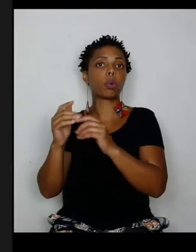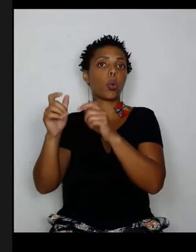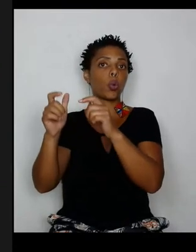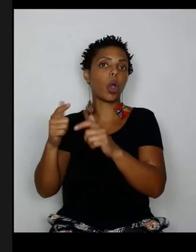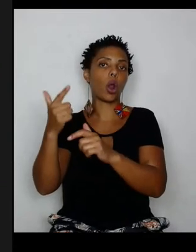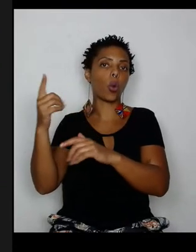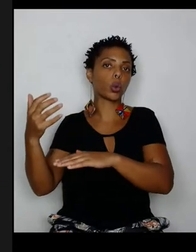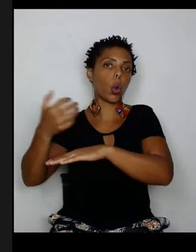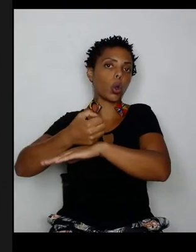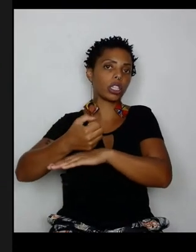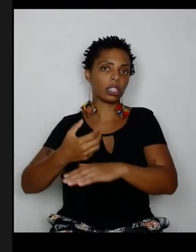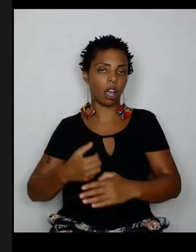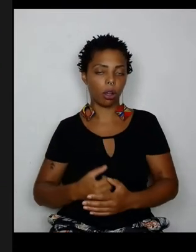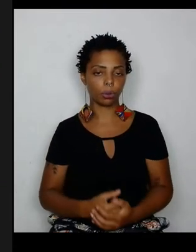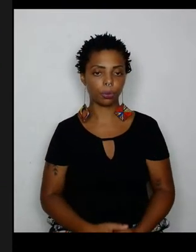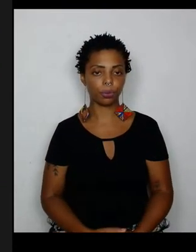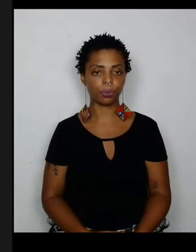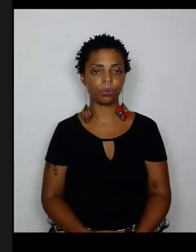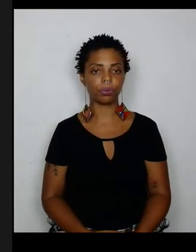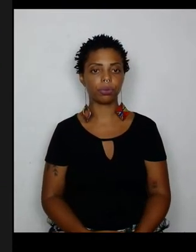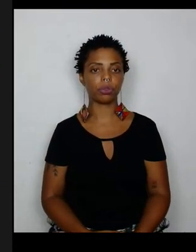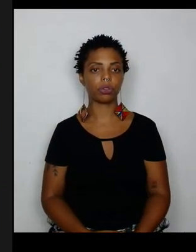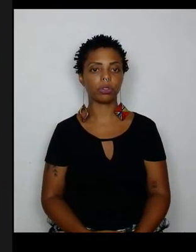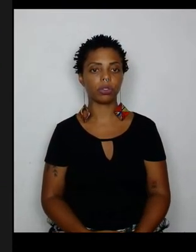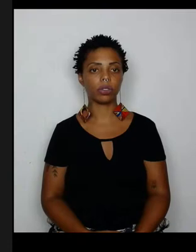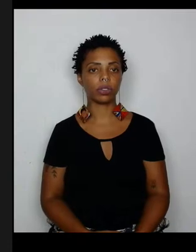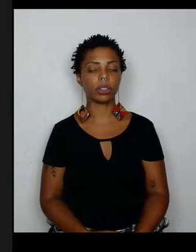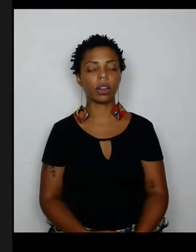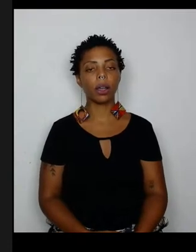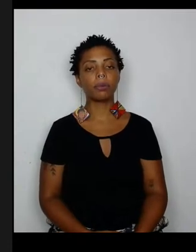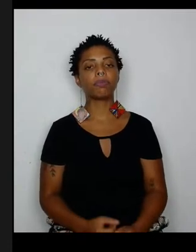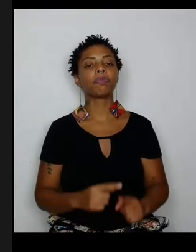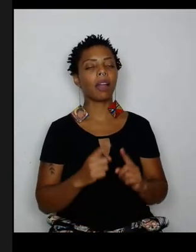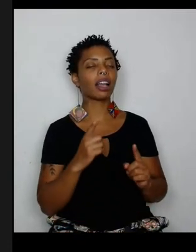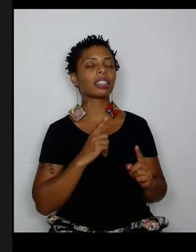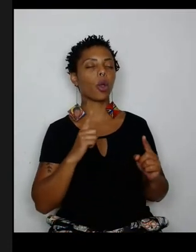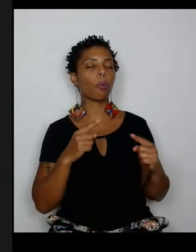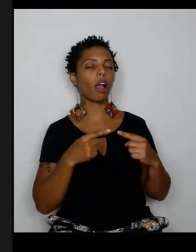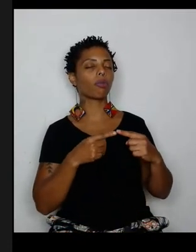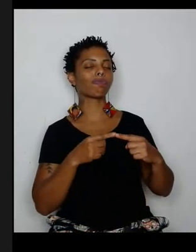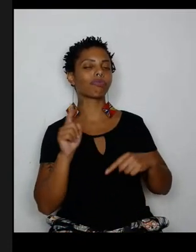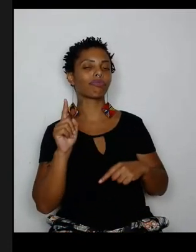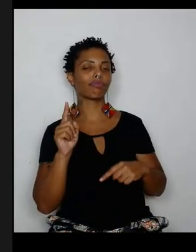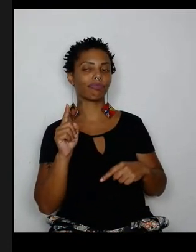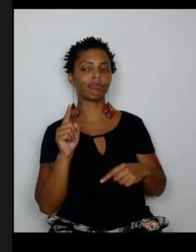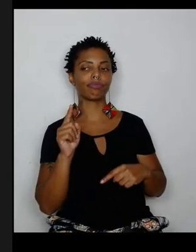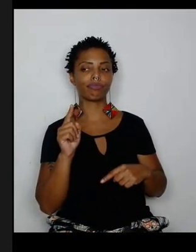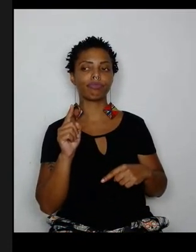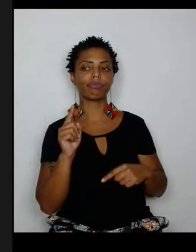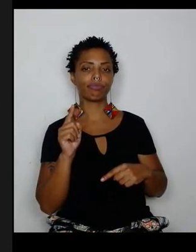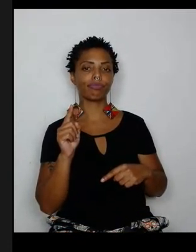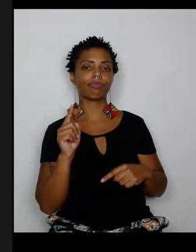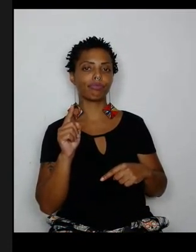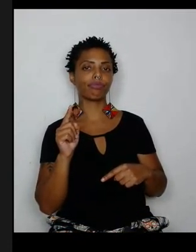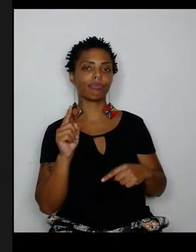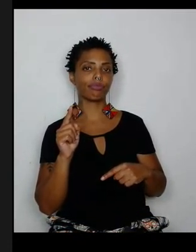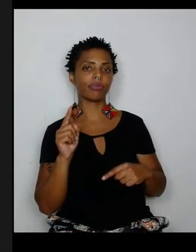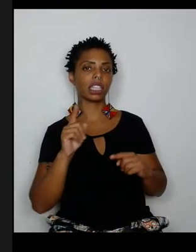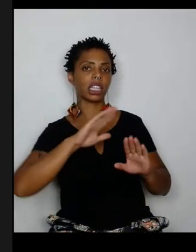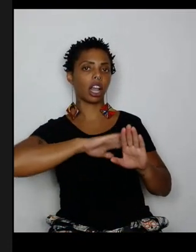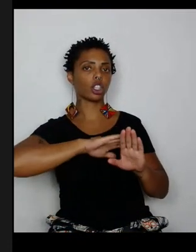and there is a contradiction embedded in that if one feels that any human being's life and